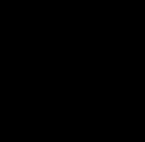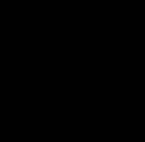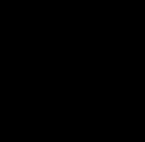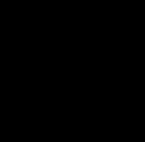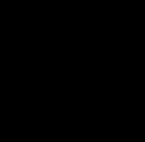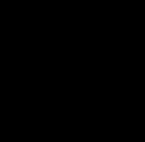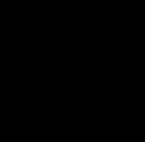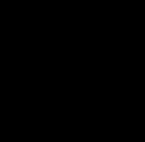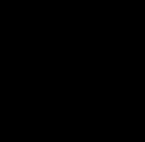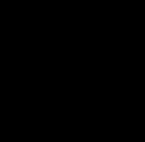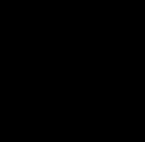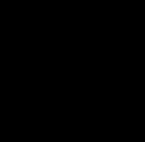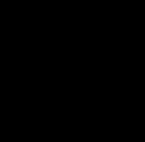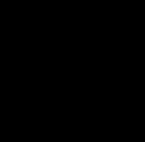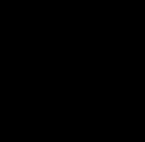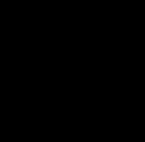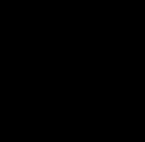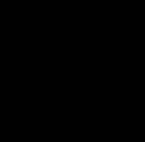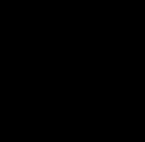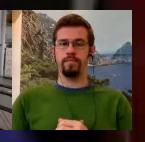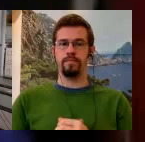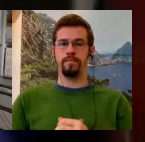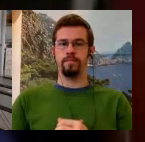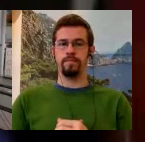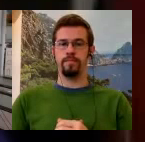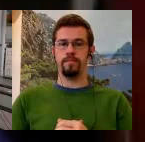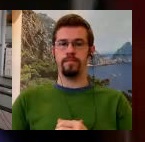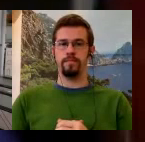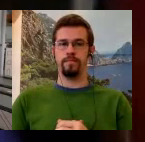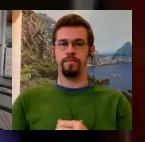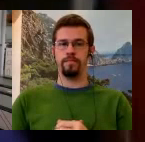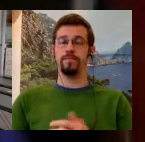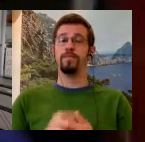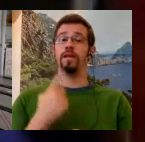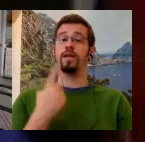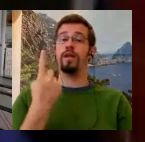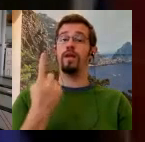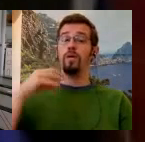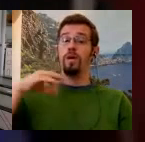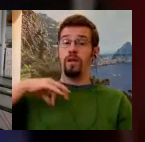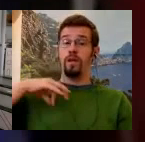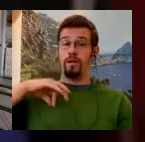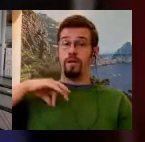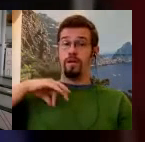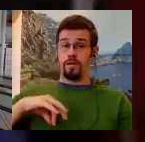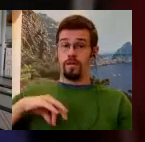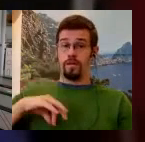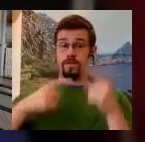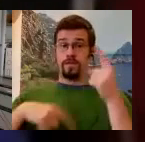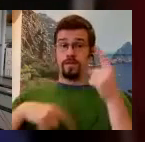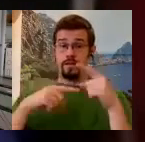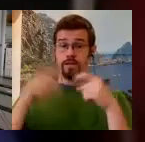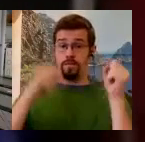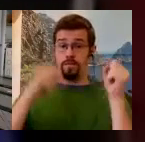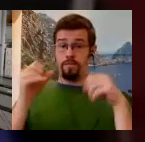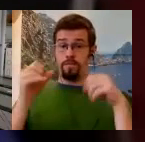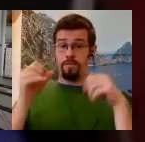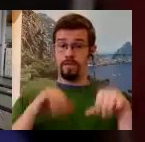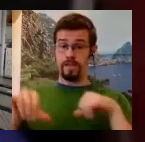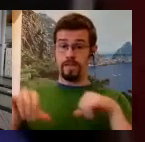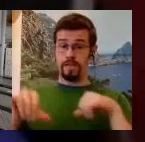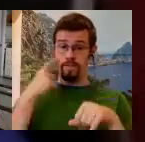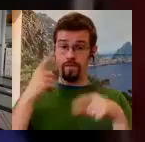All right, come on back. One of the benefits of the SignPuddle standard for signwriting text is we